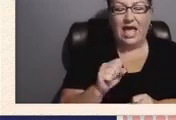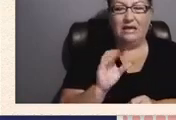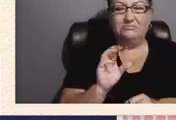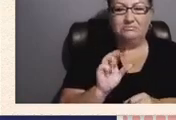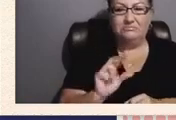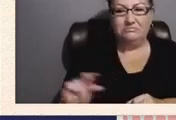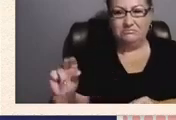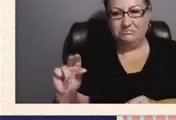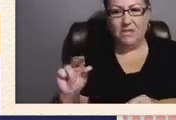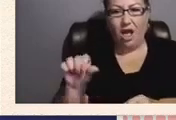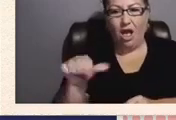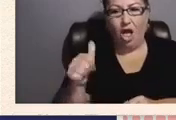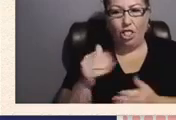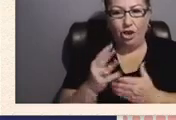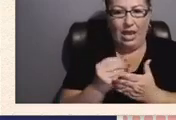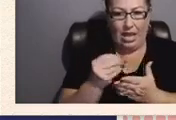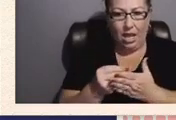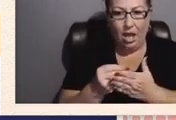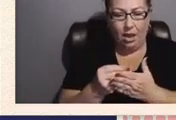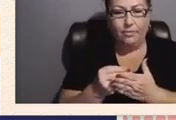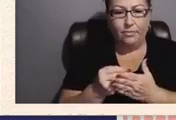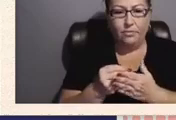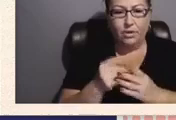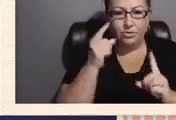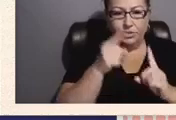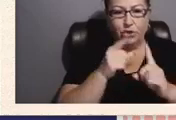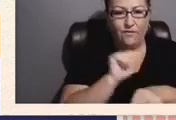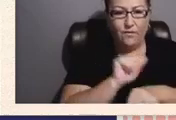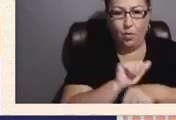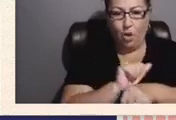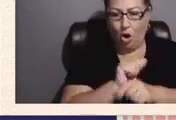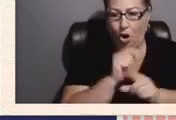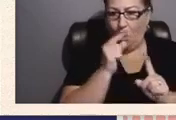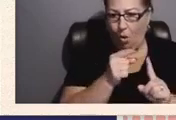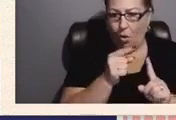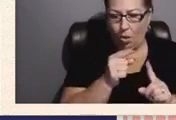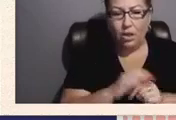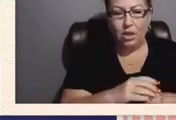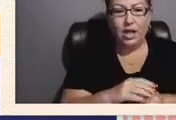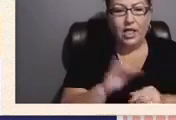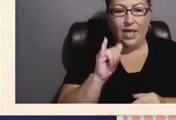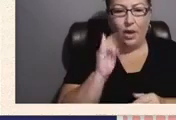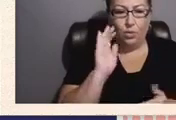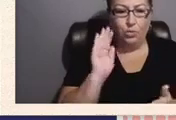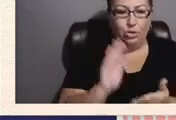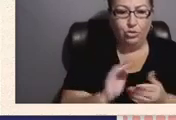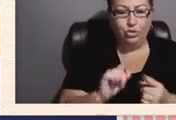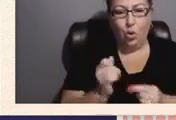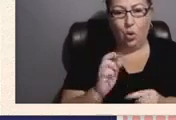income in the pursuit of a work goal that will reduce or eliminate the beneficiary's Social Security benefits.